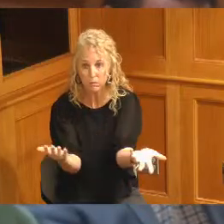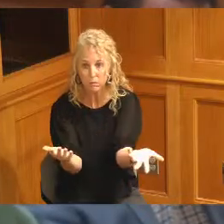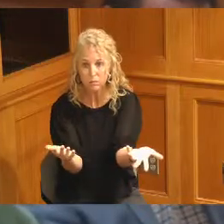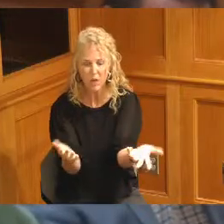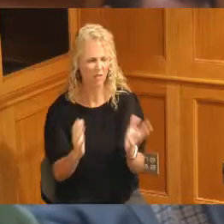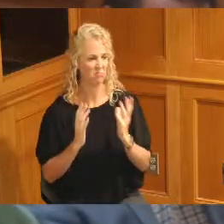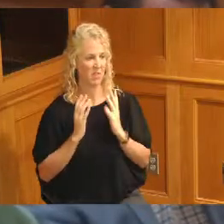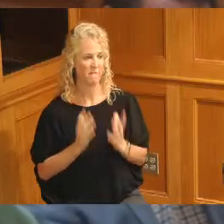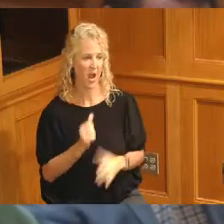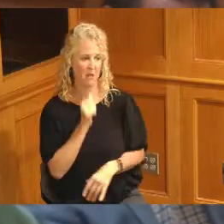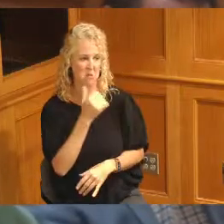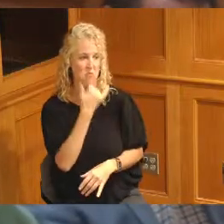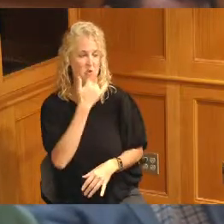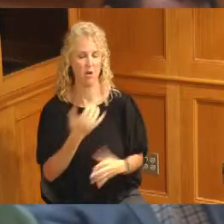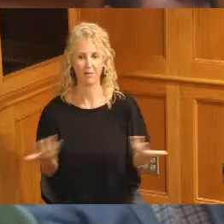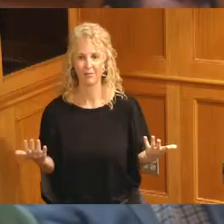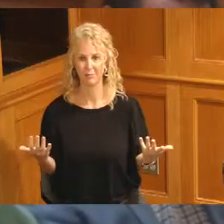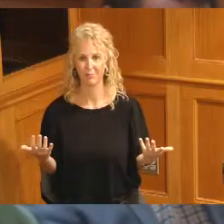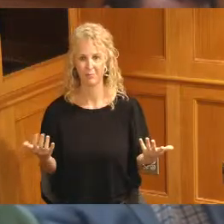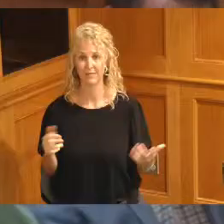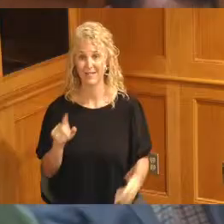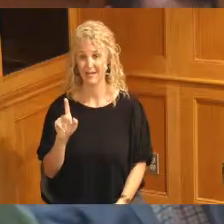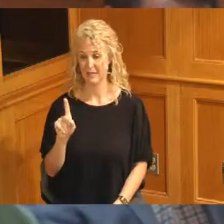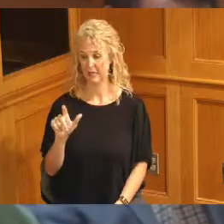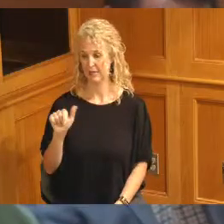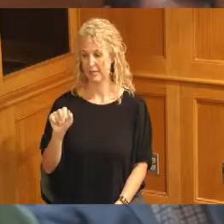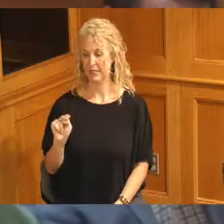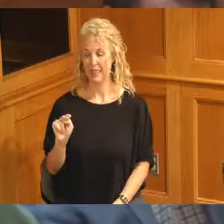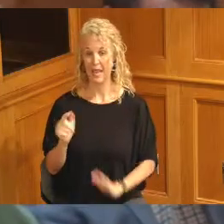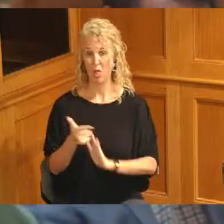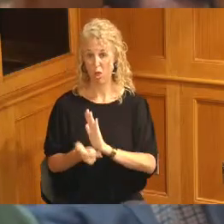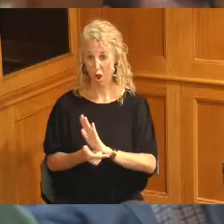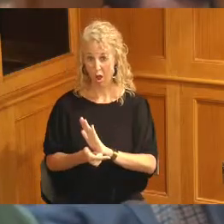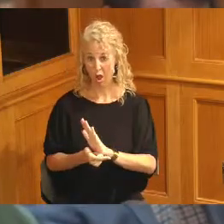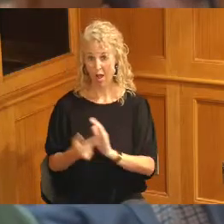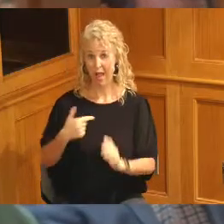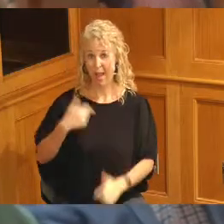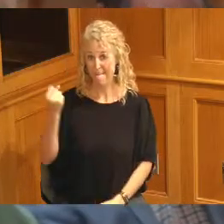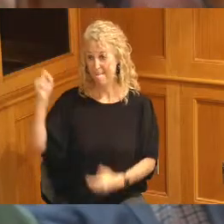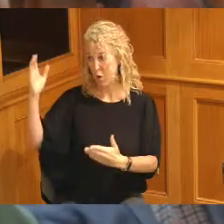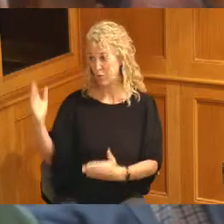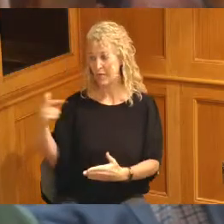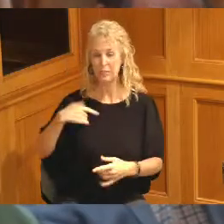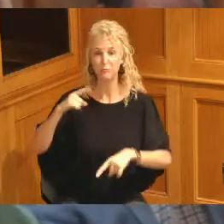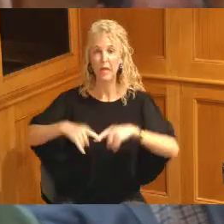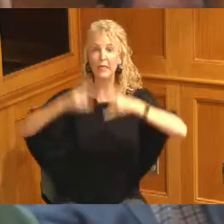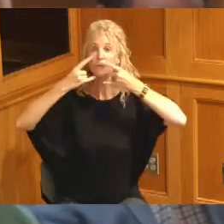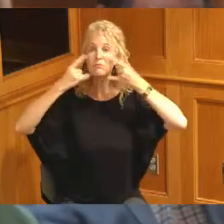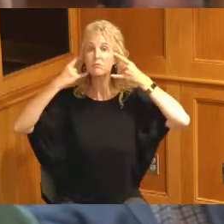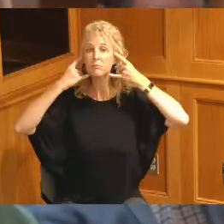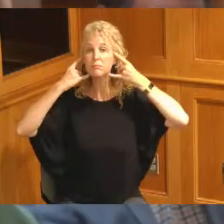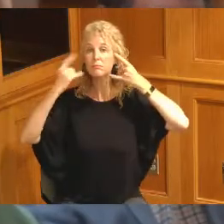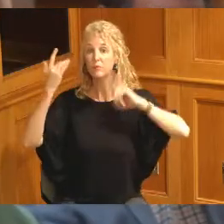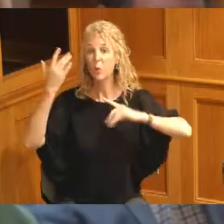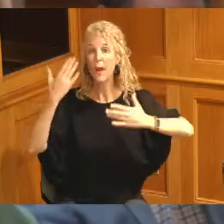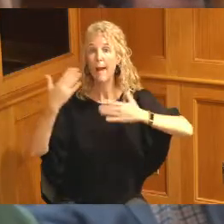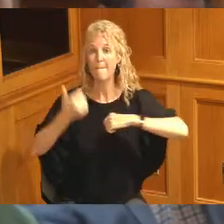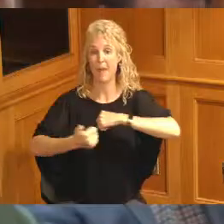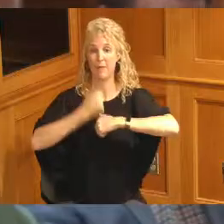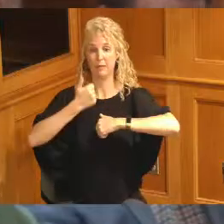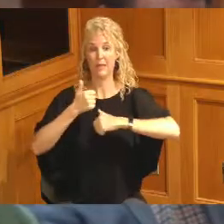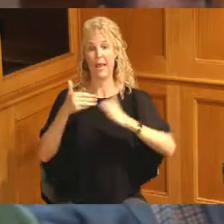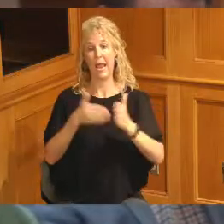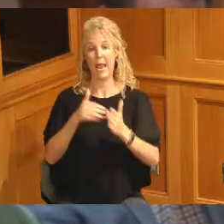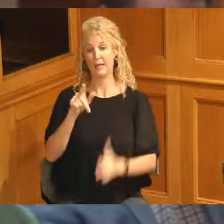anything wrong? What about this Klan law? As a protester, I can't wear a mask because I might get charged with this anti-Klan